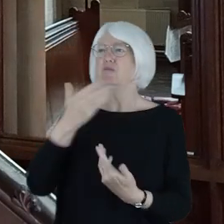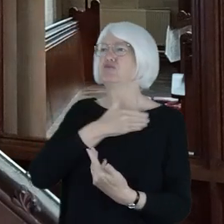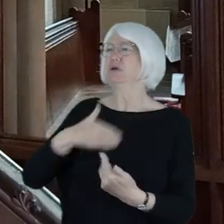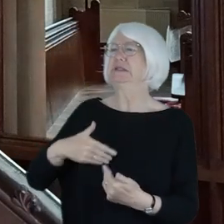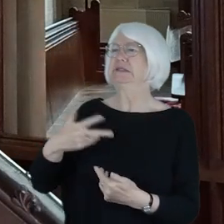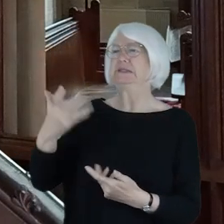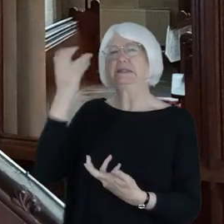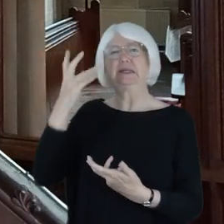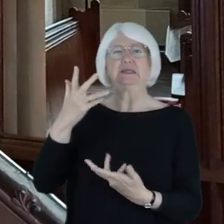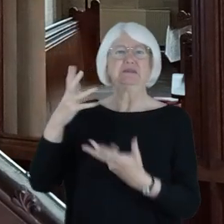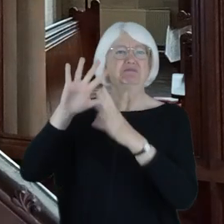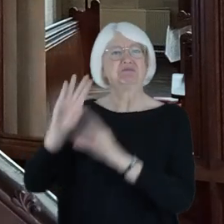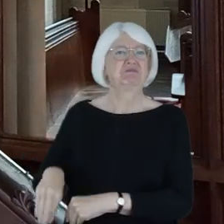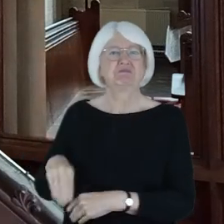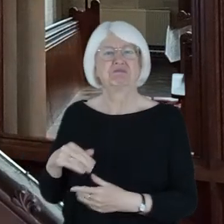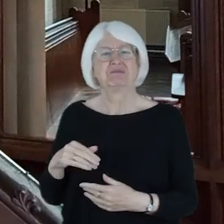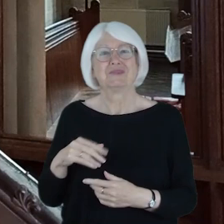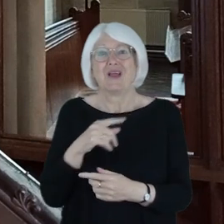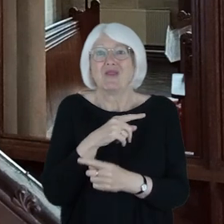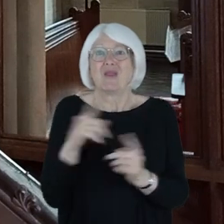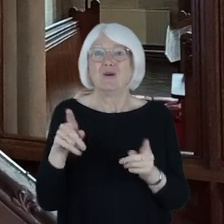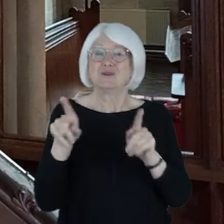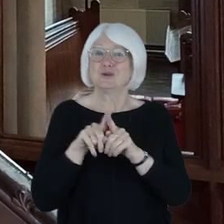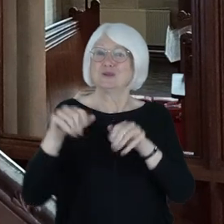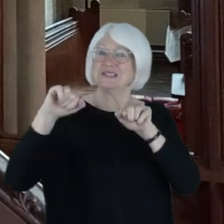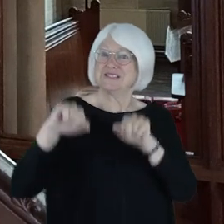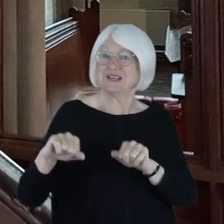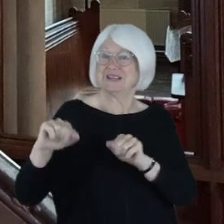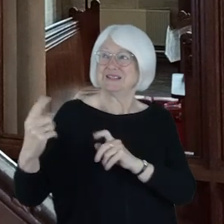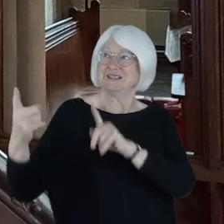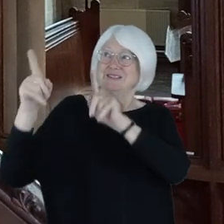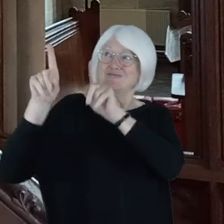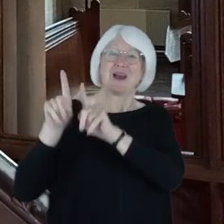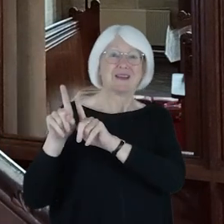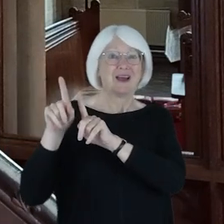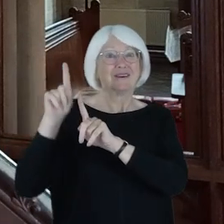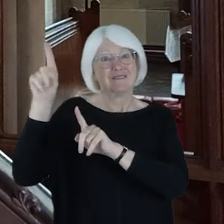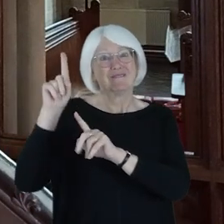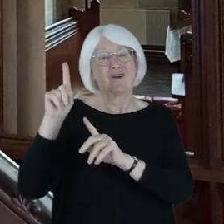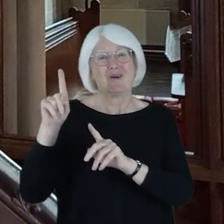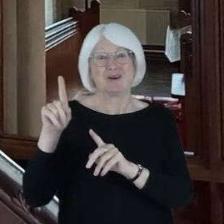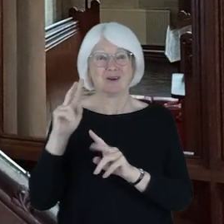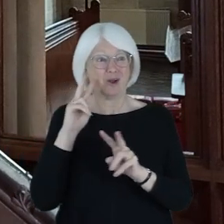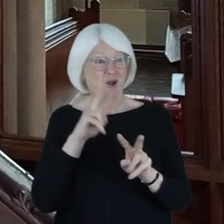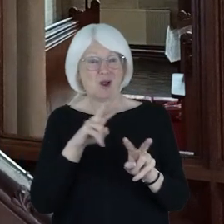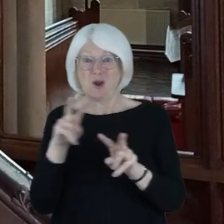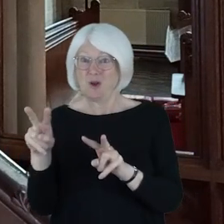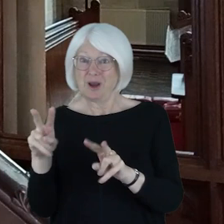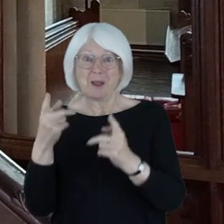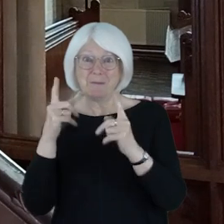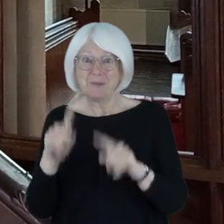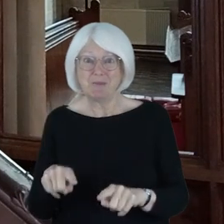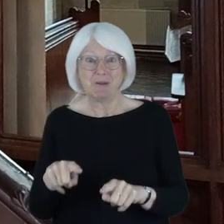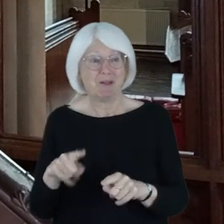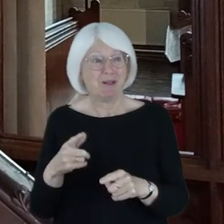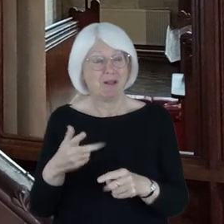a kingdom where those who sit at the right hand of God probably don't look a lot like the people who sit in our pews